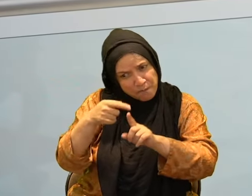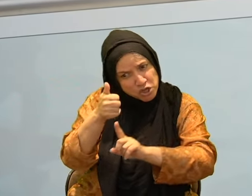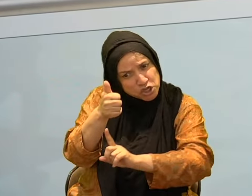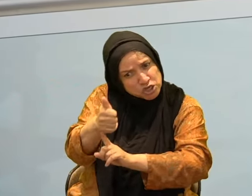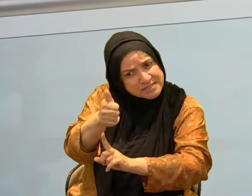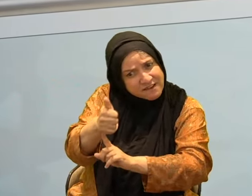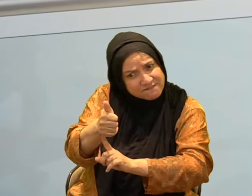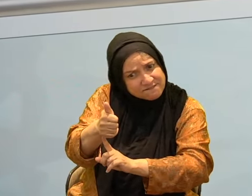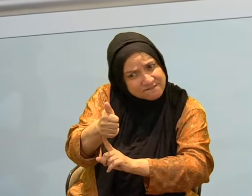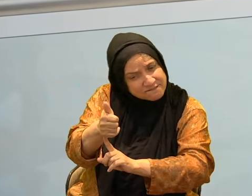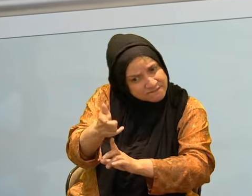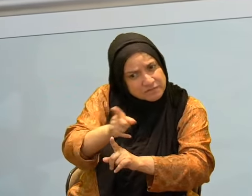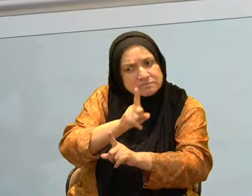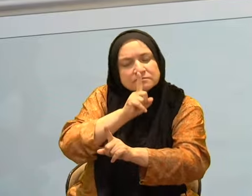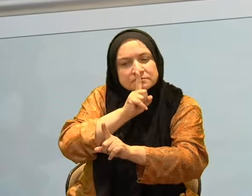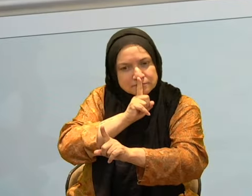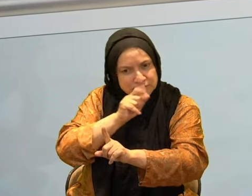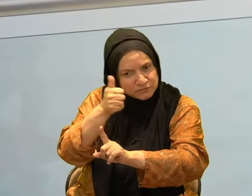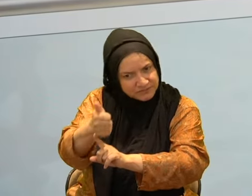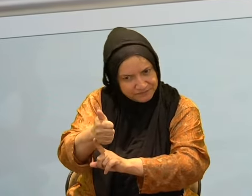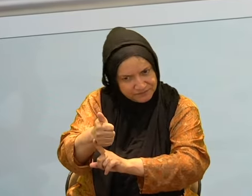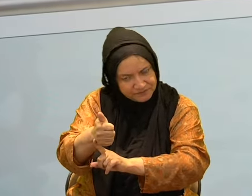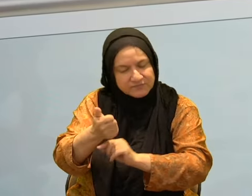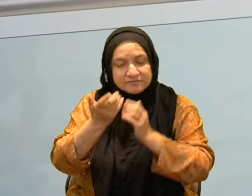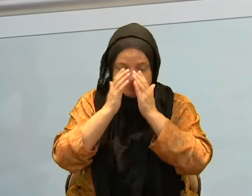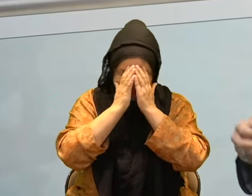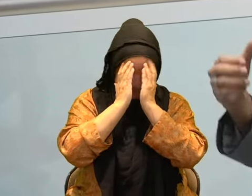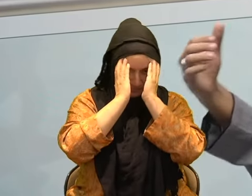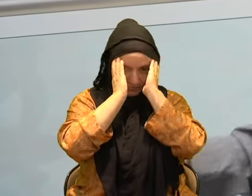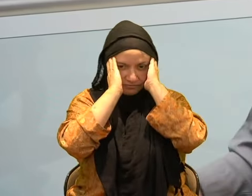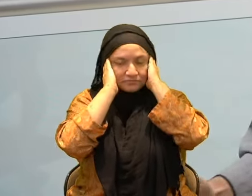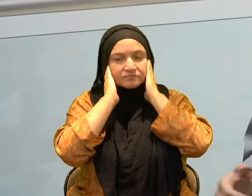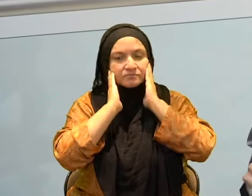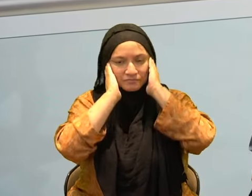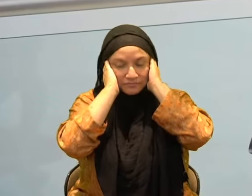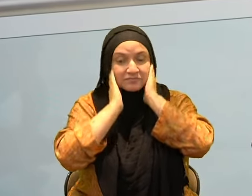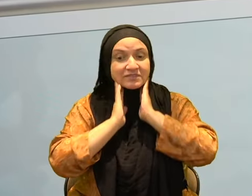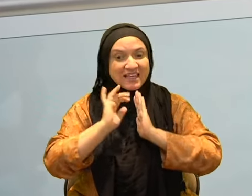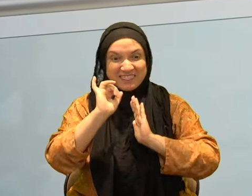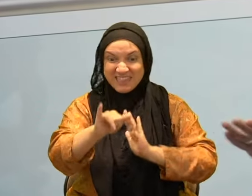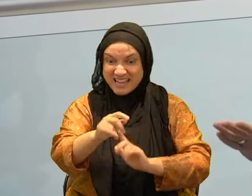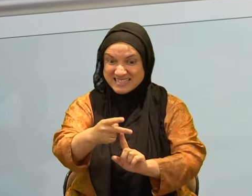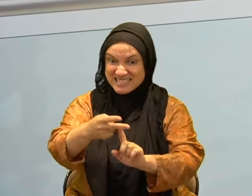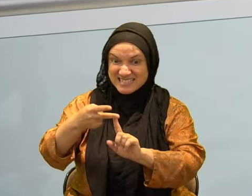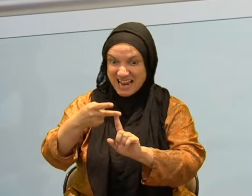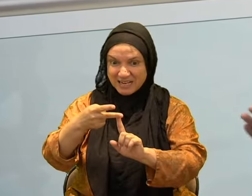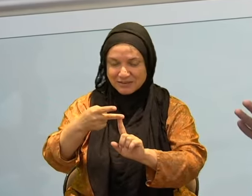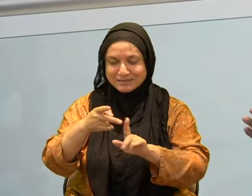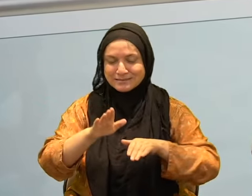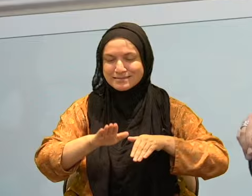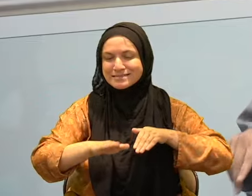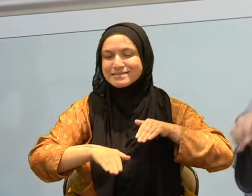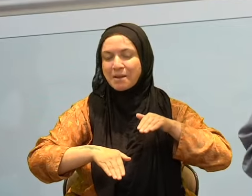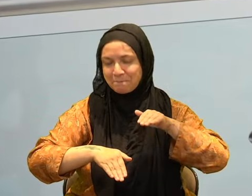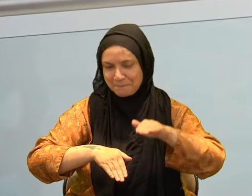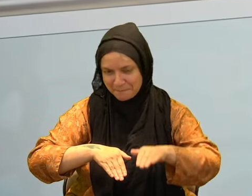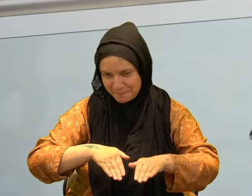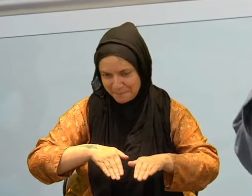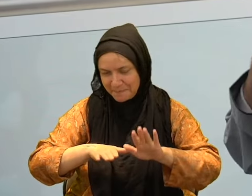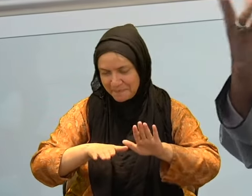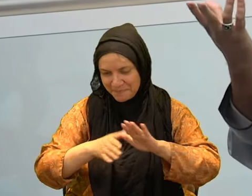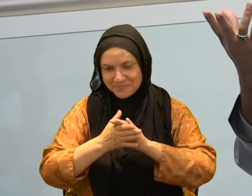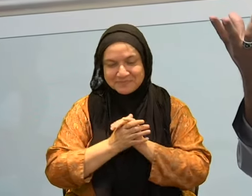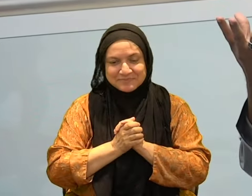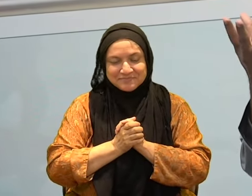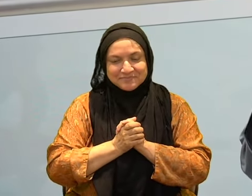justify and say, well, everybody else and this person said this to me and I went through this and this. No, absolutely not. First step.